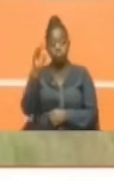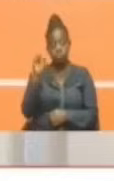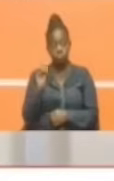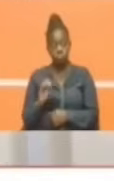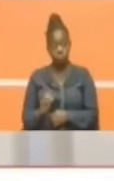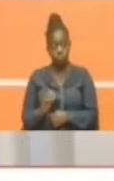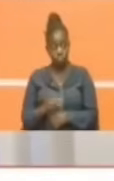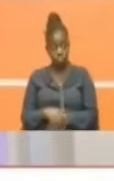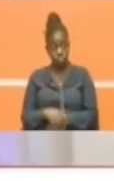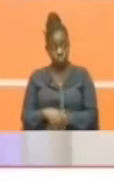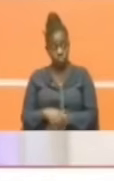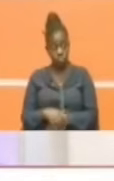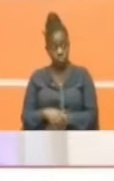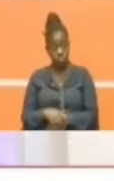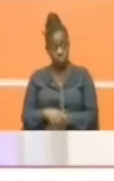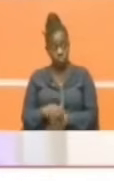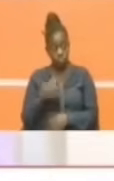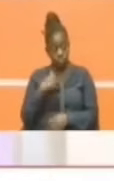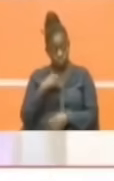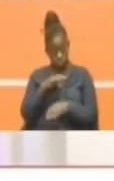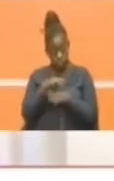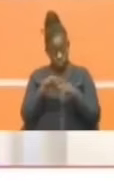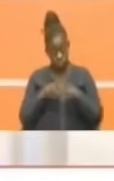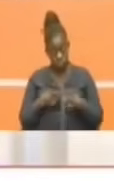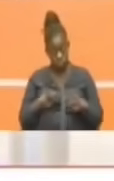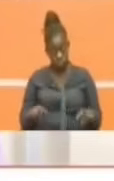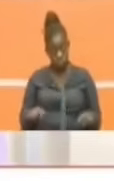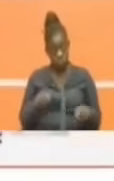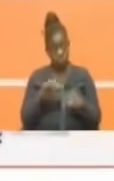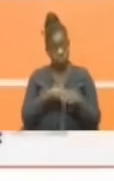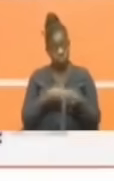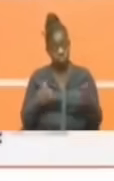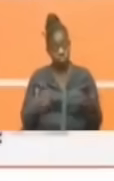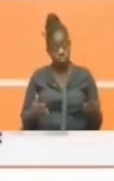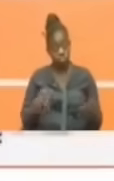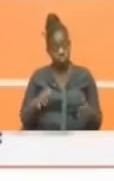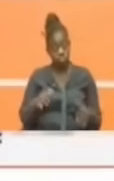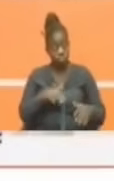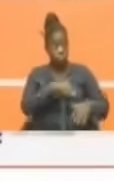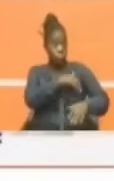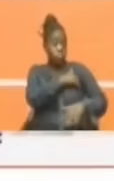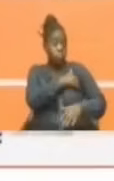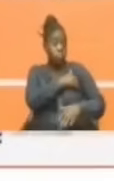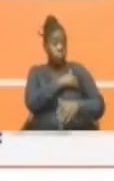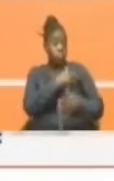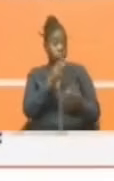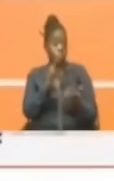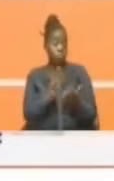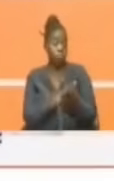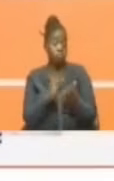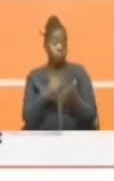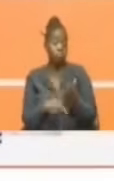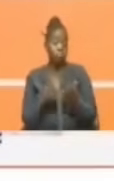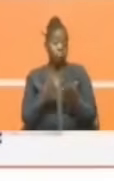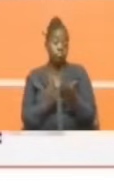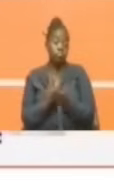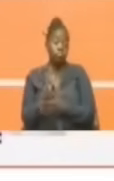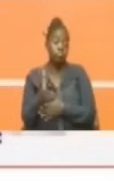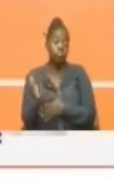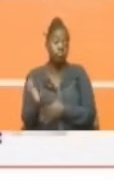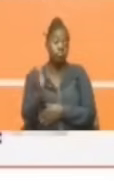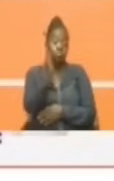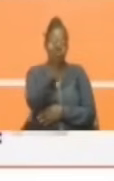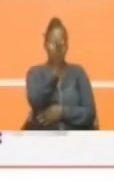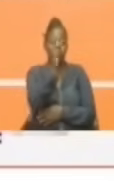2-4. Nze nakola okunoonyereza mu Mugoye sub-county era ninkizuula ti kituufu